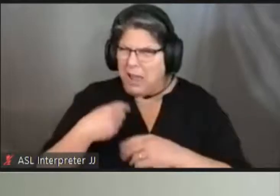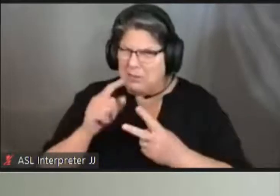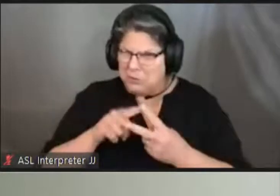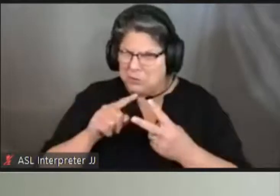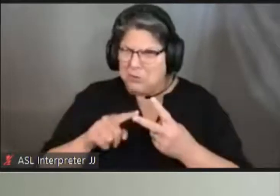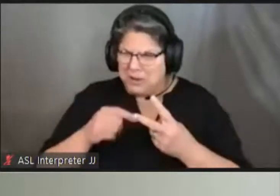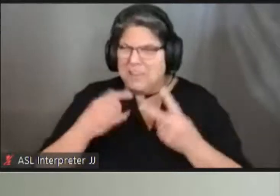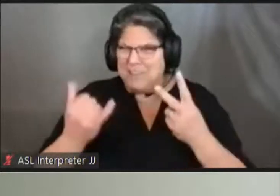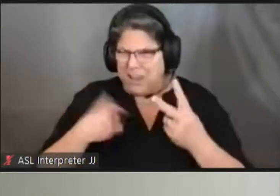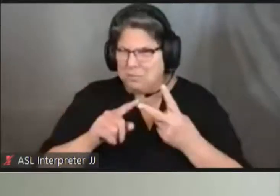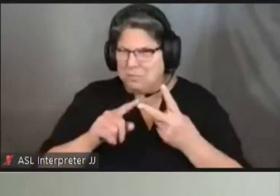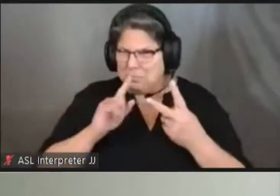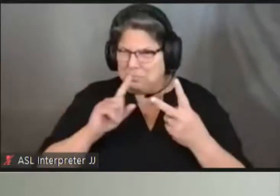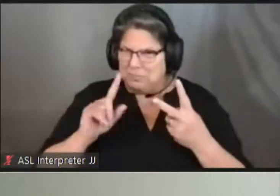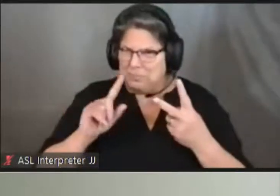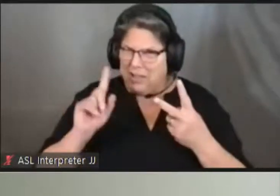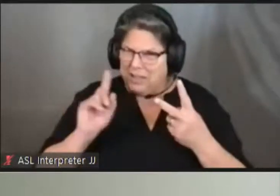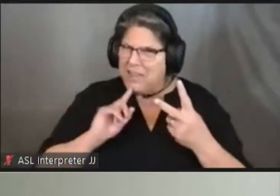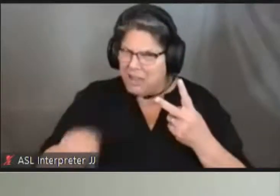second one now.